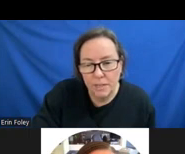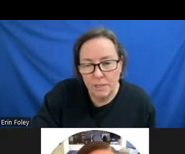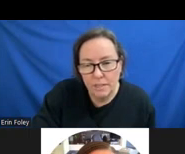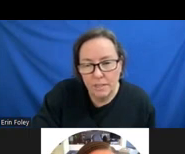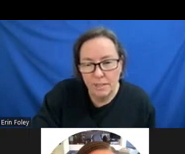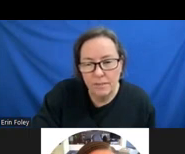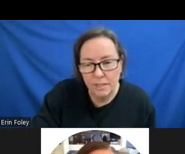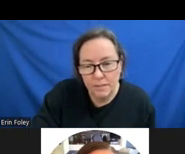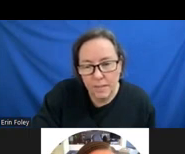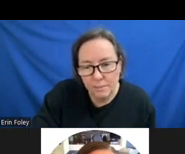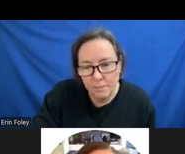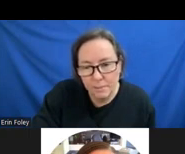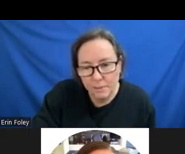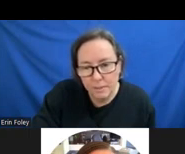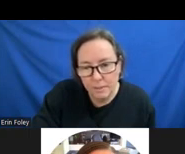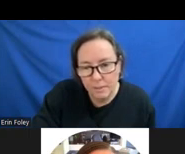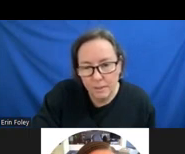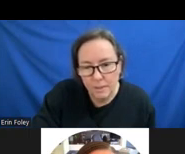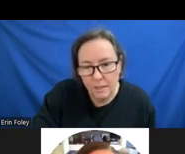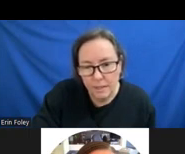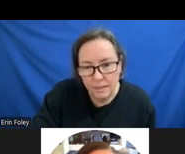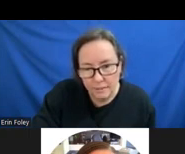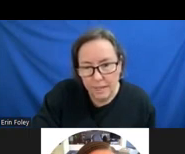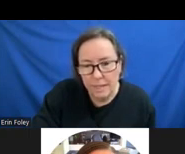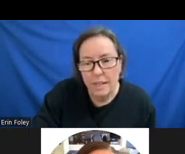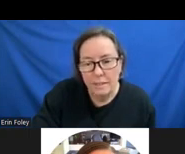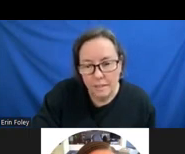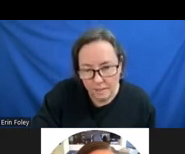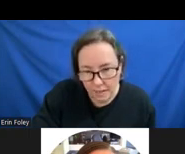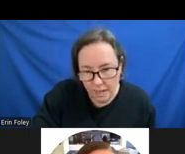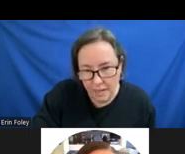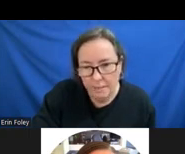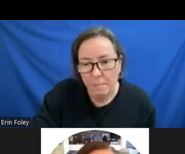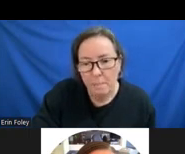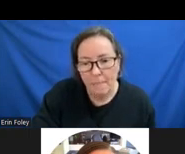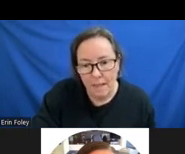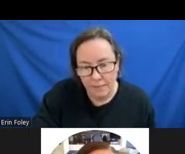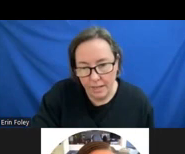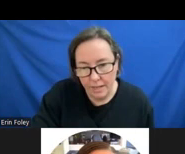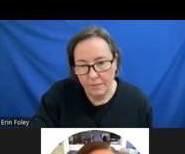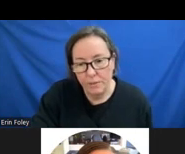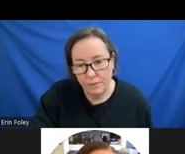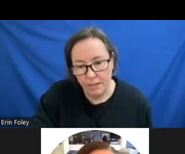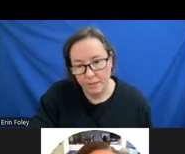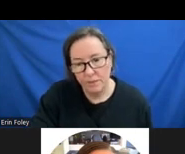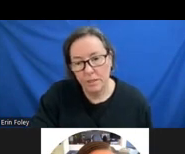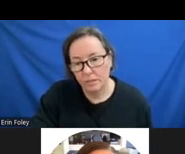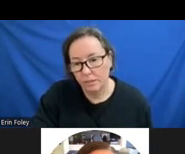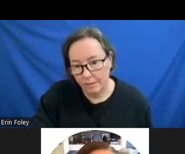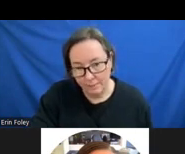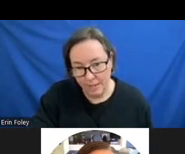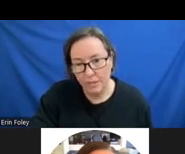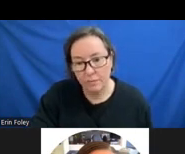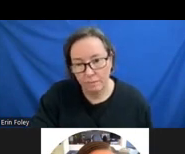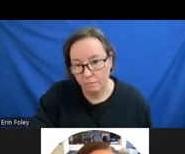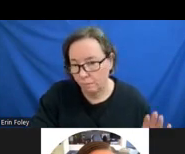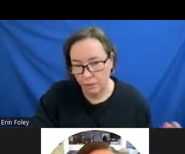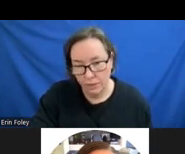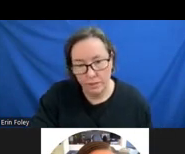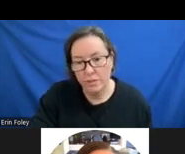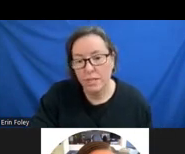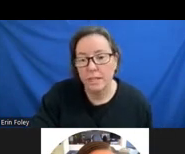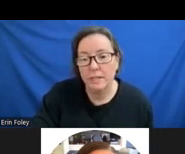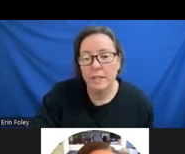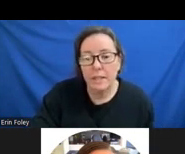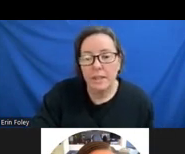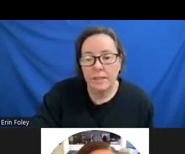my question is, if the disabled person is getting SSI and they have the $2,000 limit, which